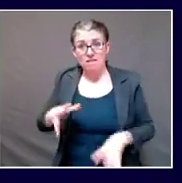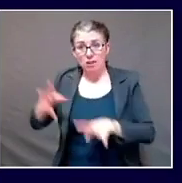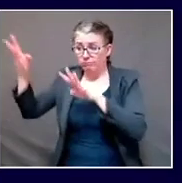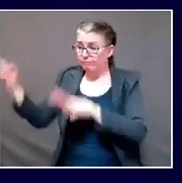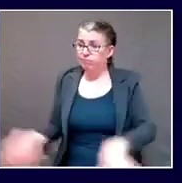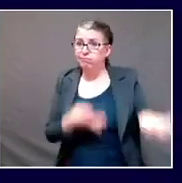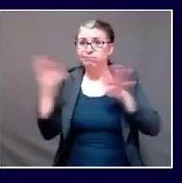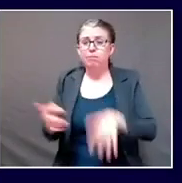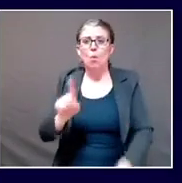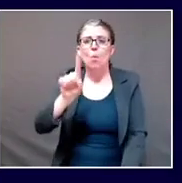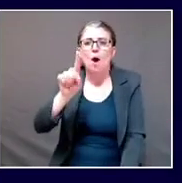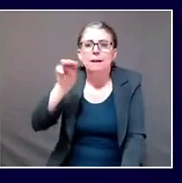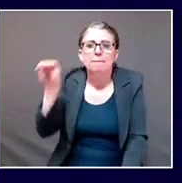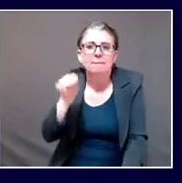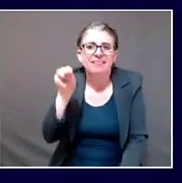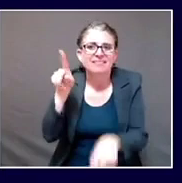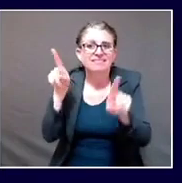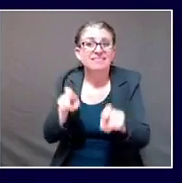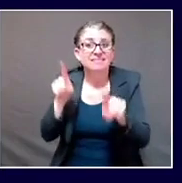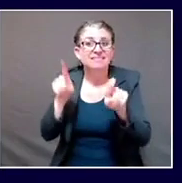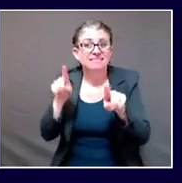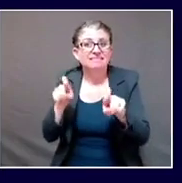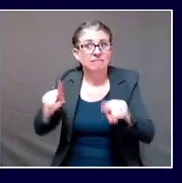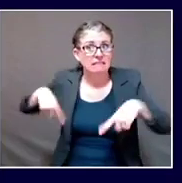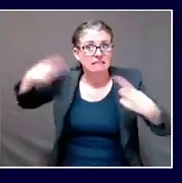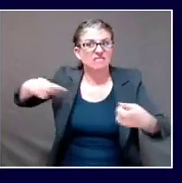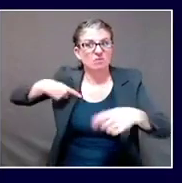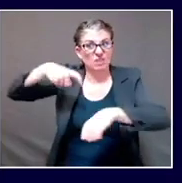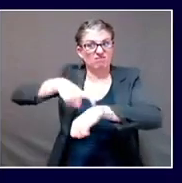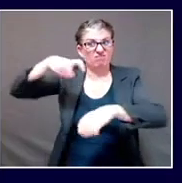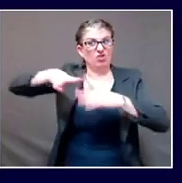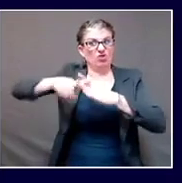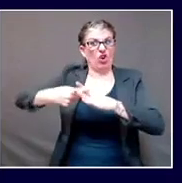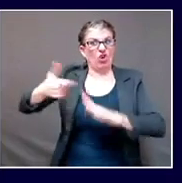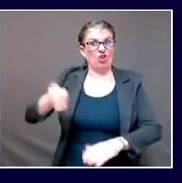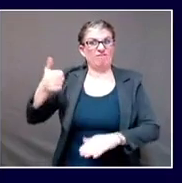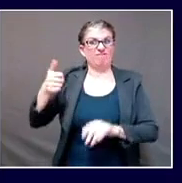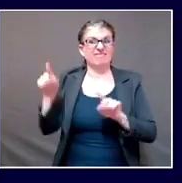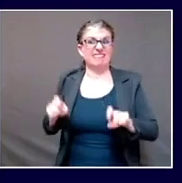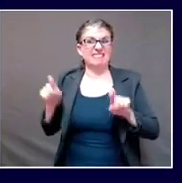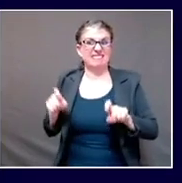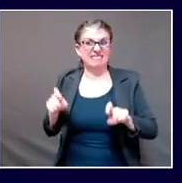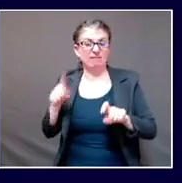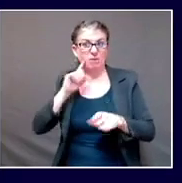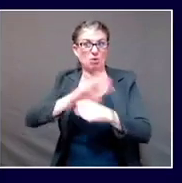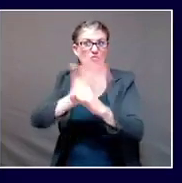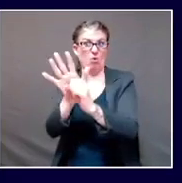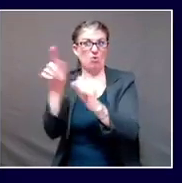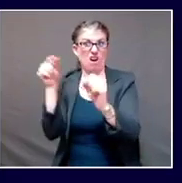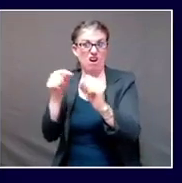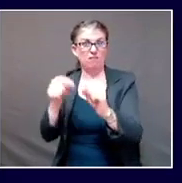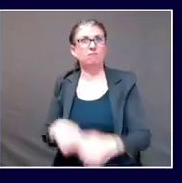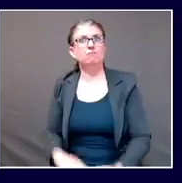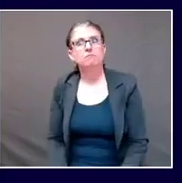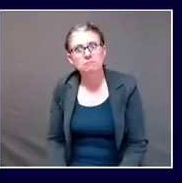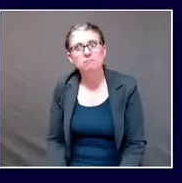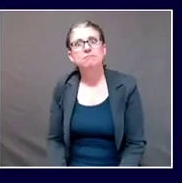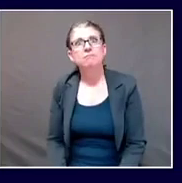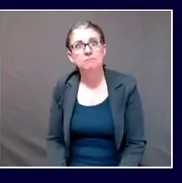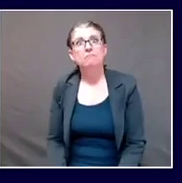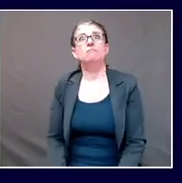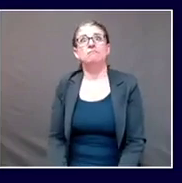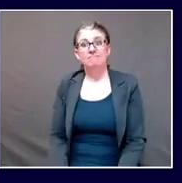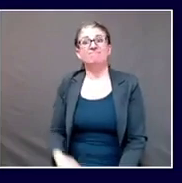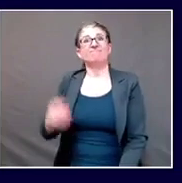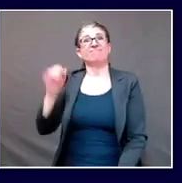have been reported to Maine CDC. That means our disease detectives have reviewed more than one million lab results.